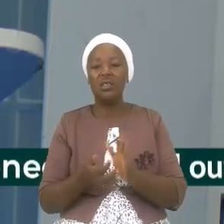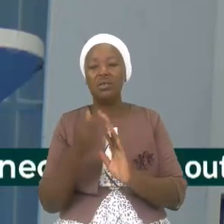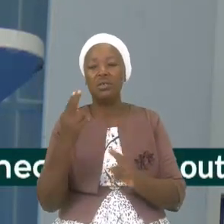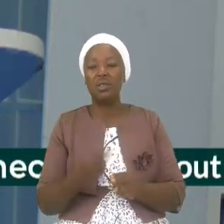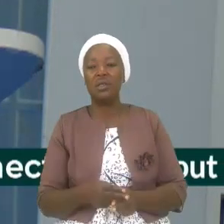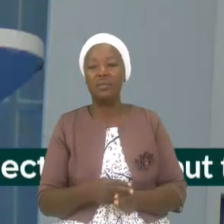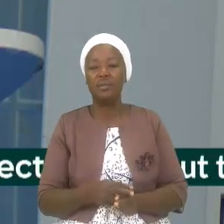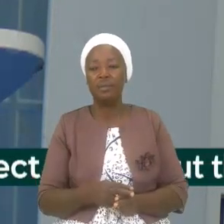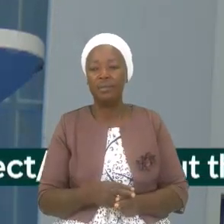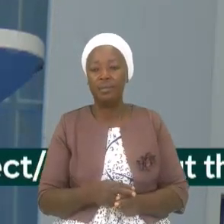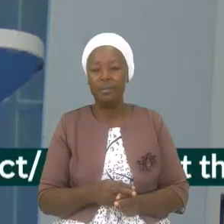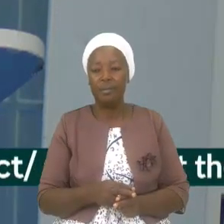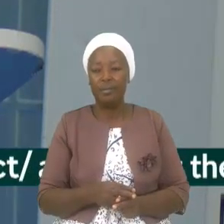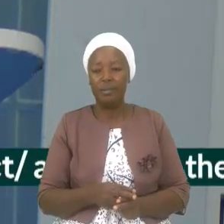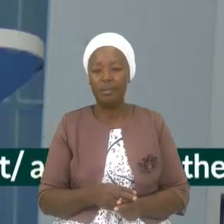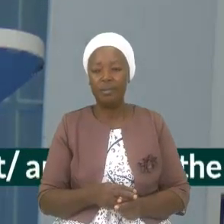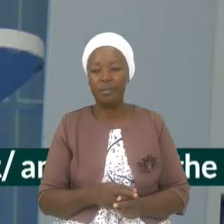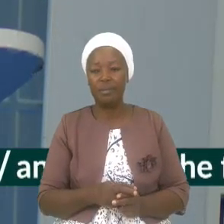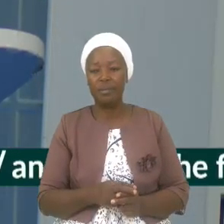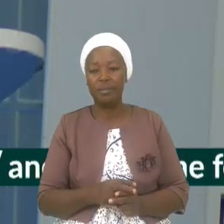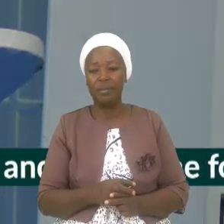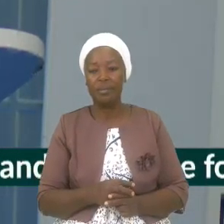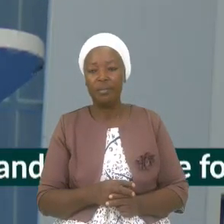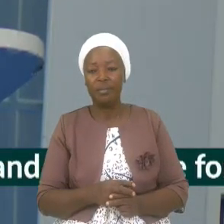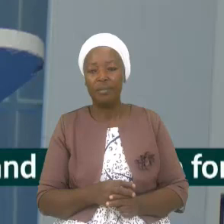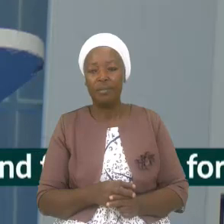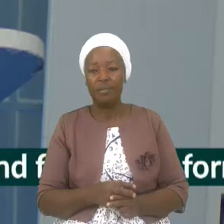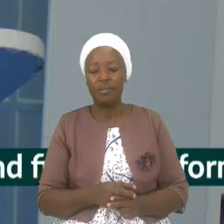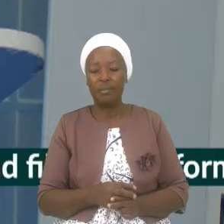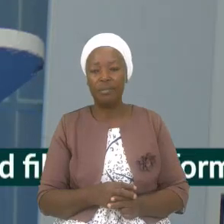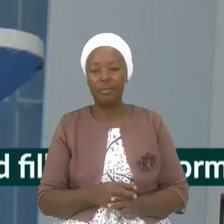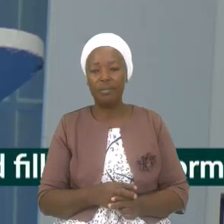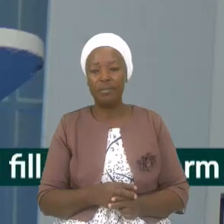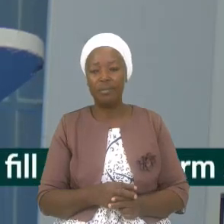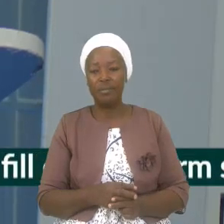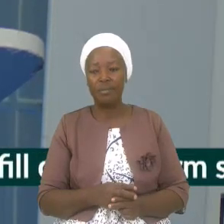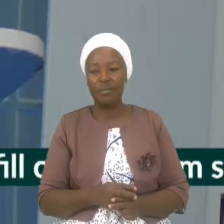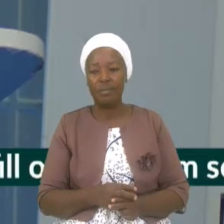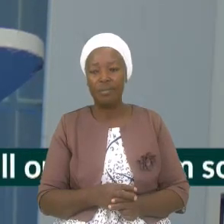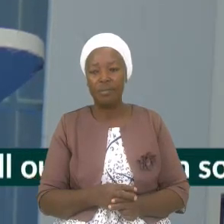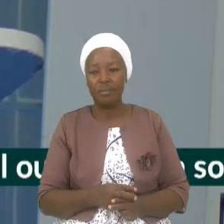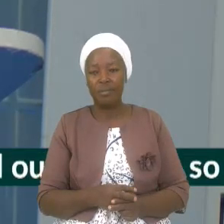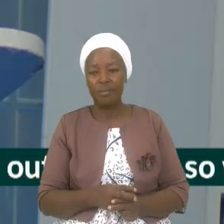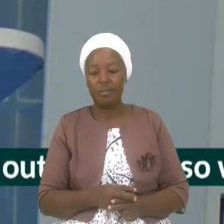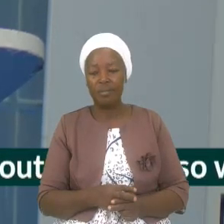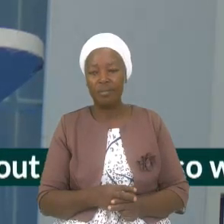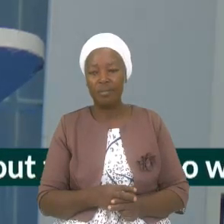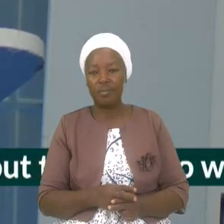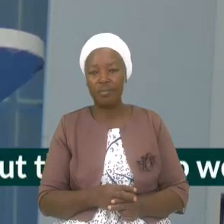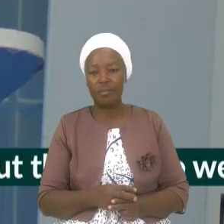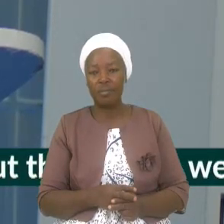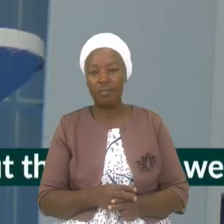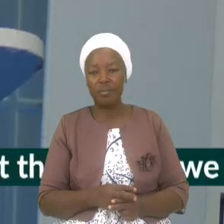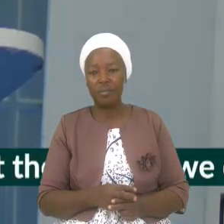Right at my left-hand side, supervisors, can we have an indication you are through?